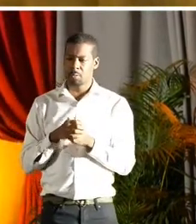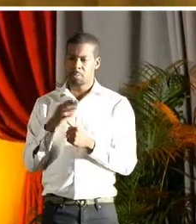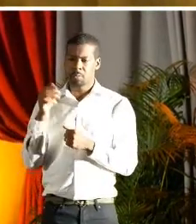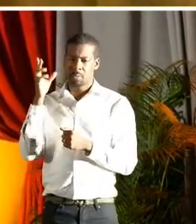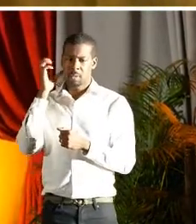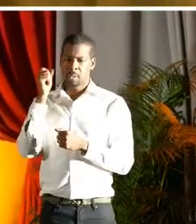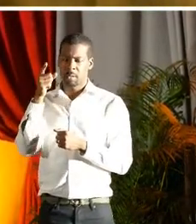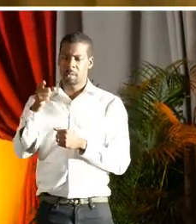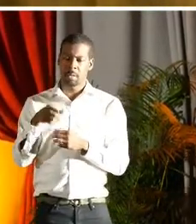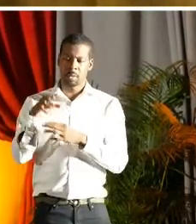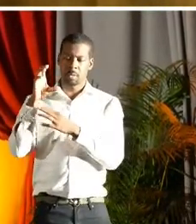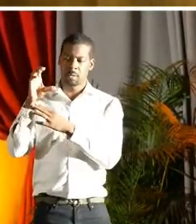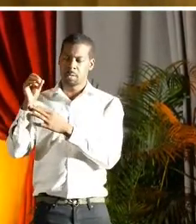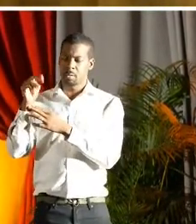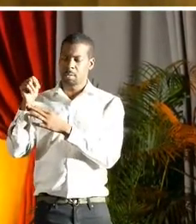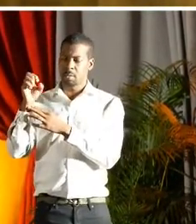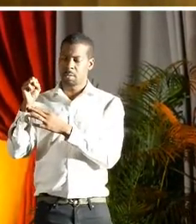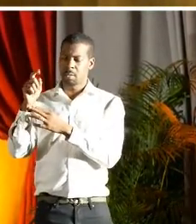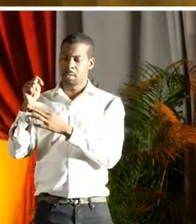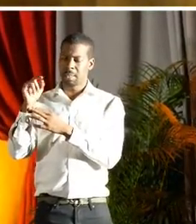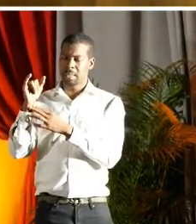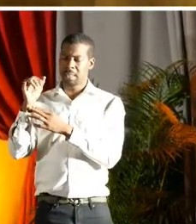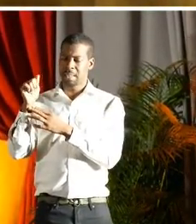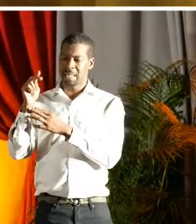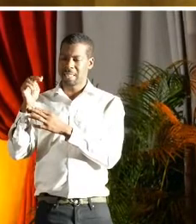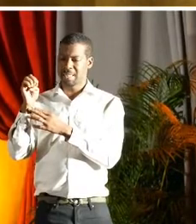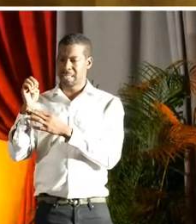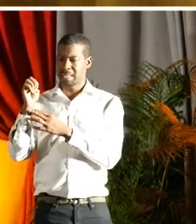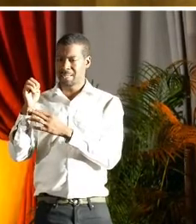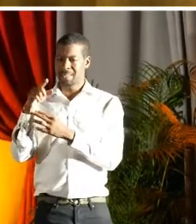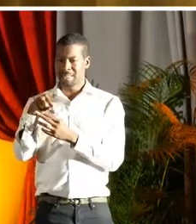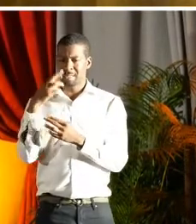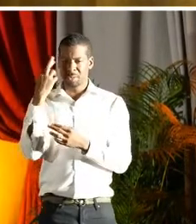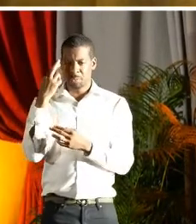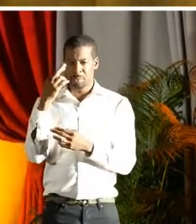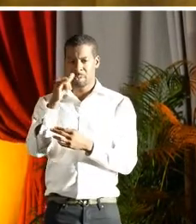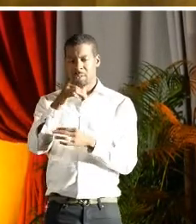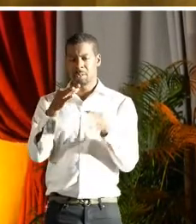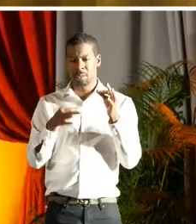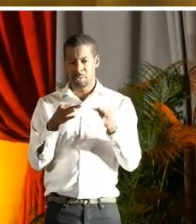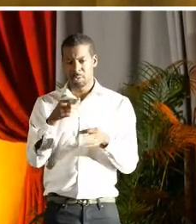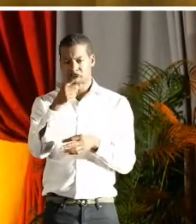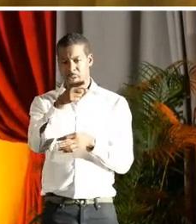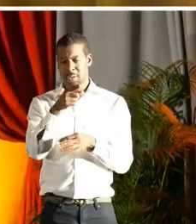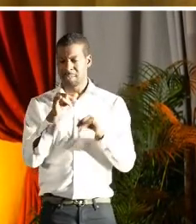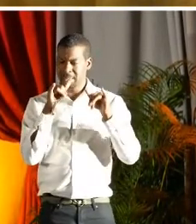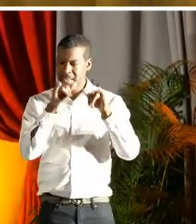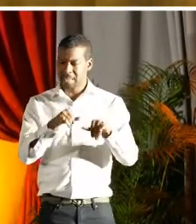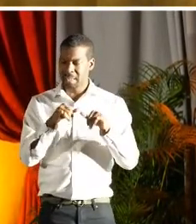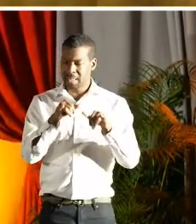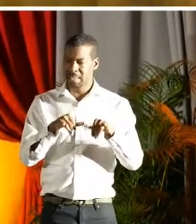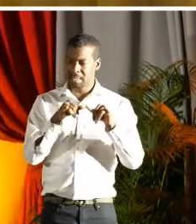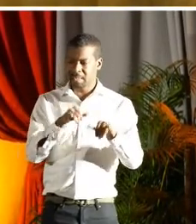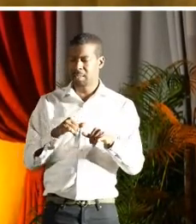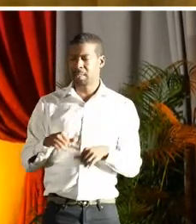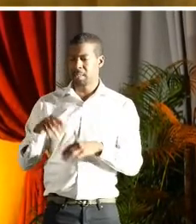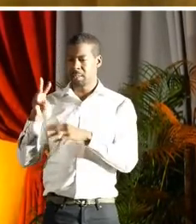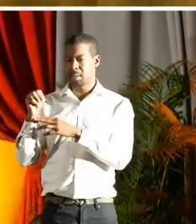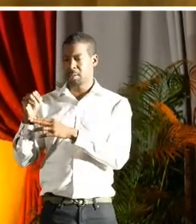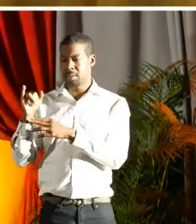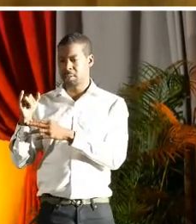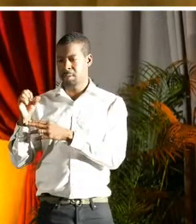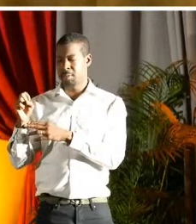Contraman Thompson, who is the reason why Judge Reeves stayed and came back and stayed in Mississippi, and why I'm there.